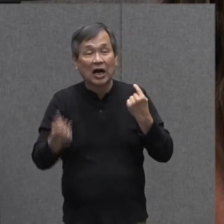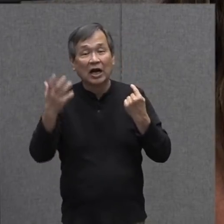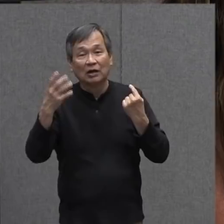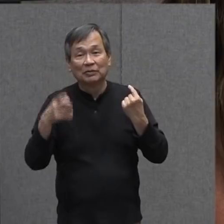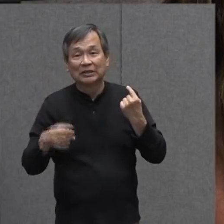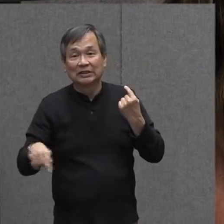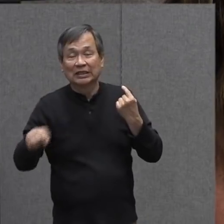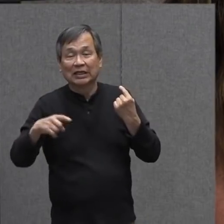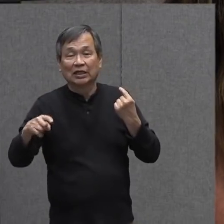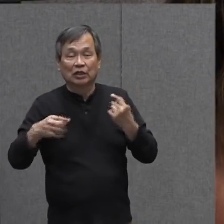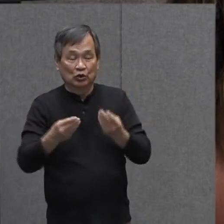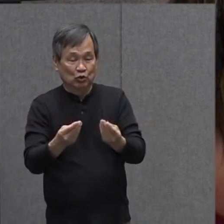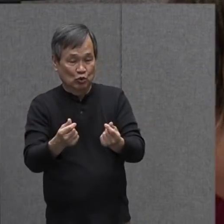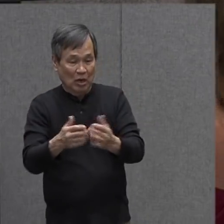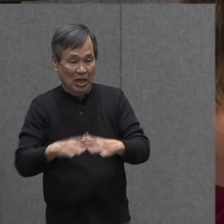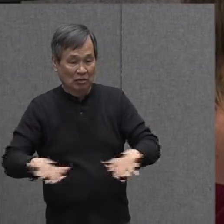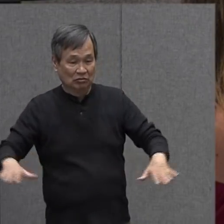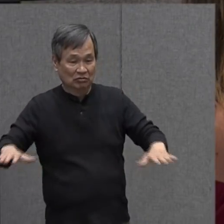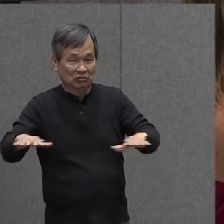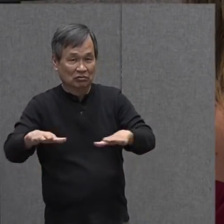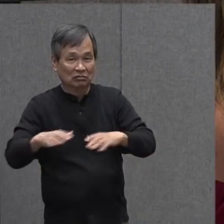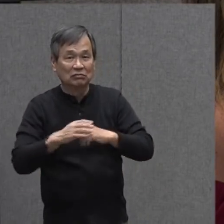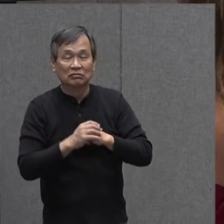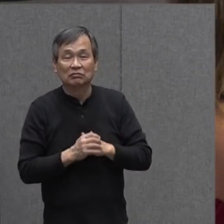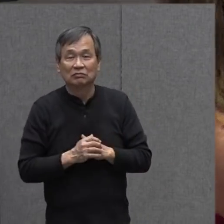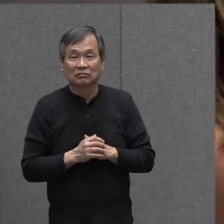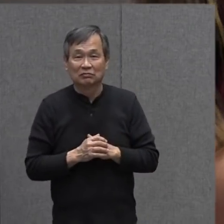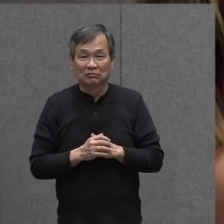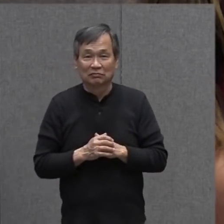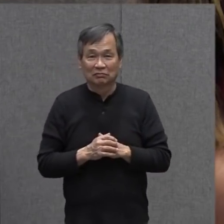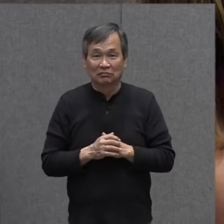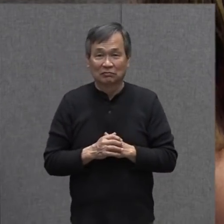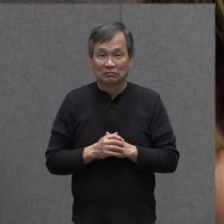mark already? Yeah. Did we hit the 1,000,000 mark?